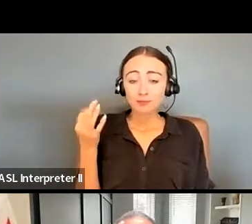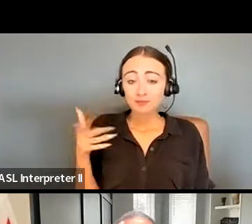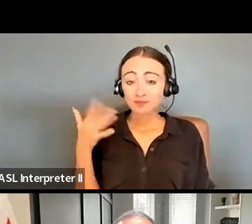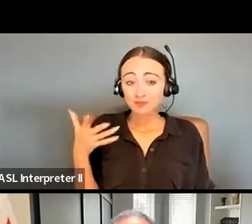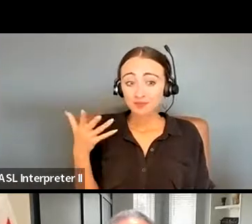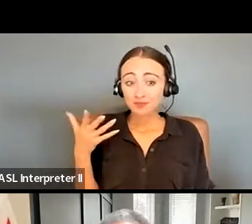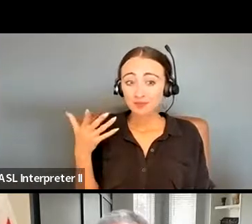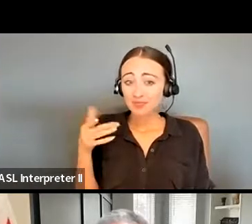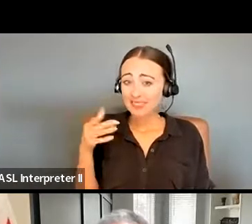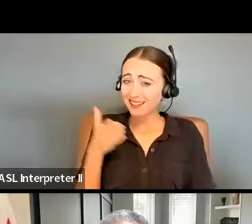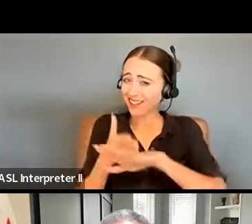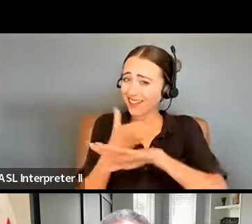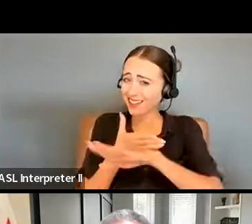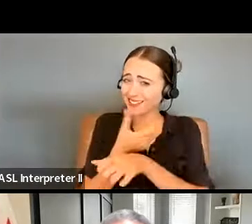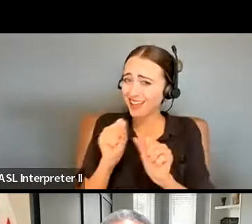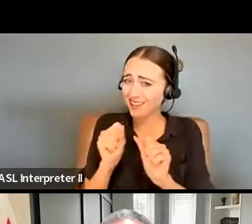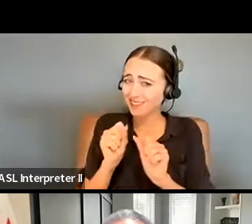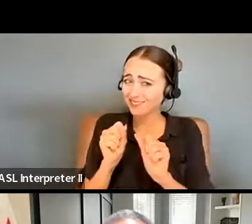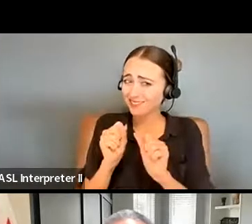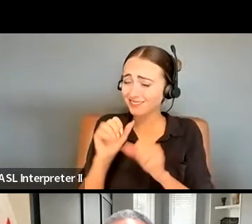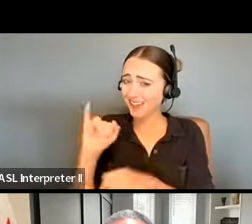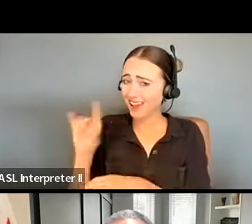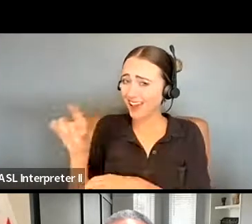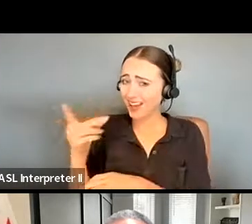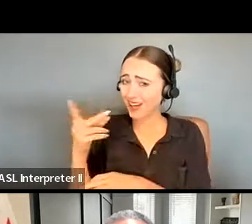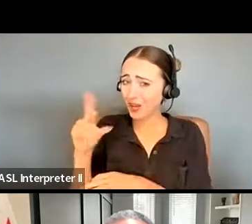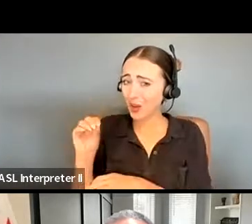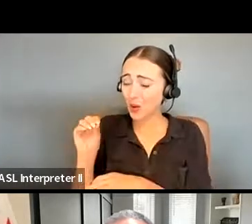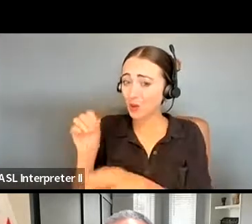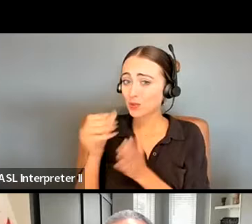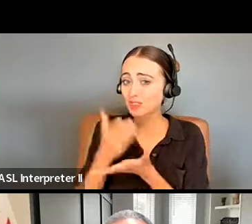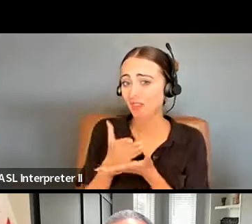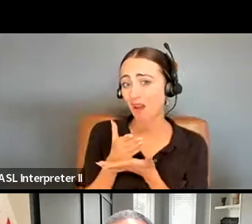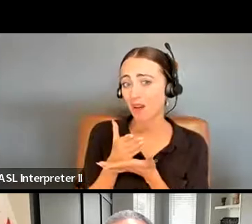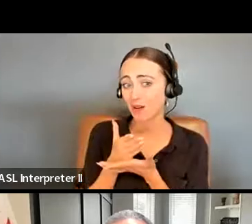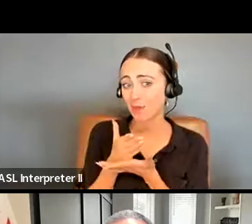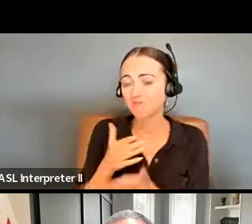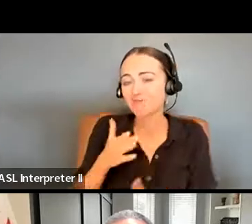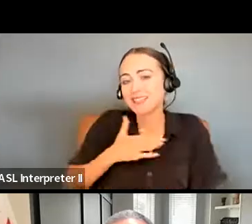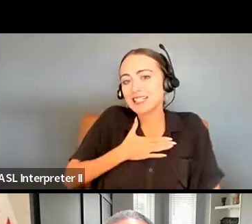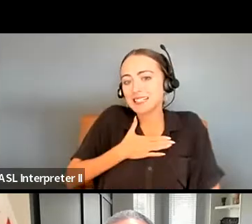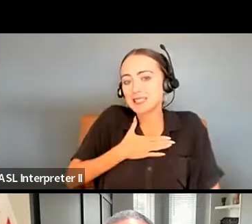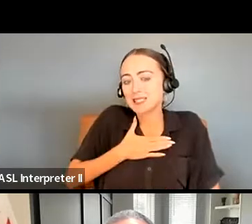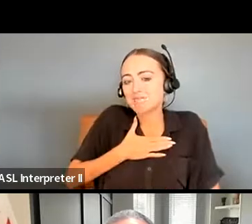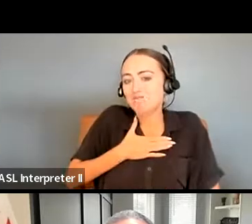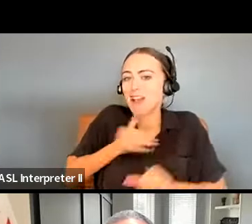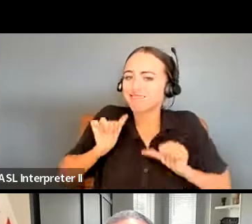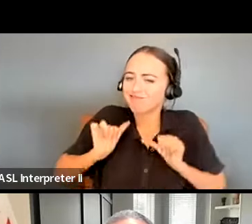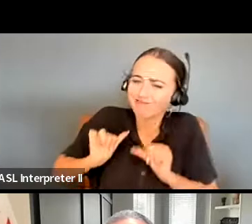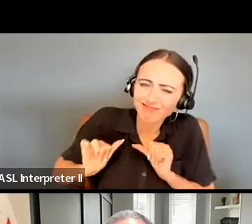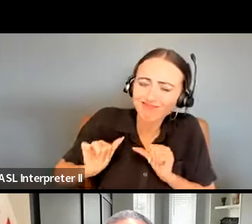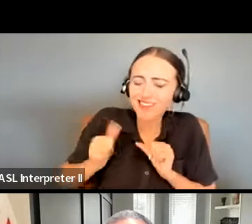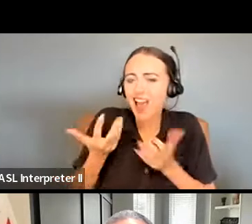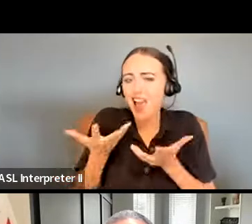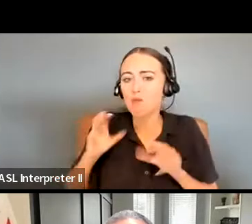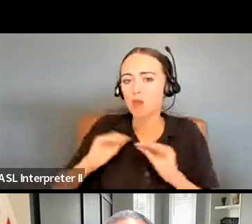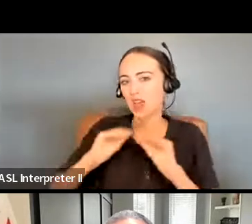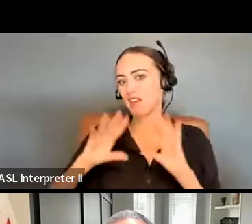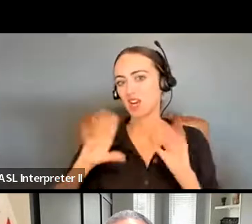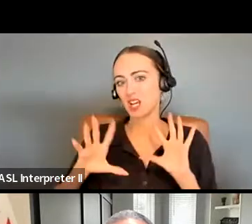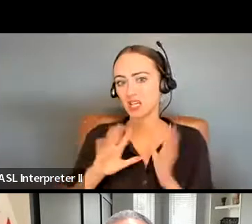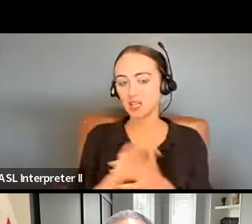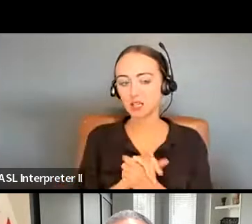making anything safer with the Idaho stop. I guess that's really what I'm grappling with and trying to get some clarity on